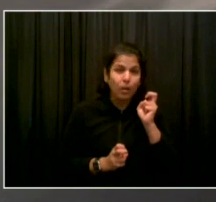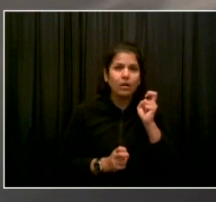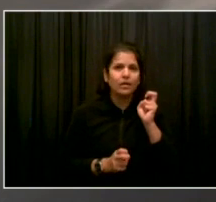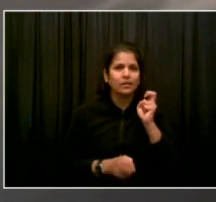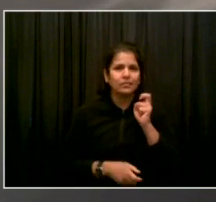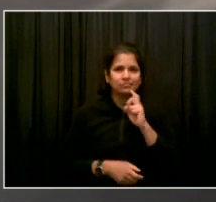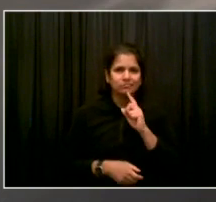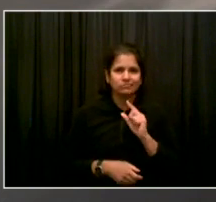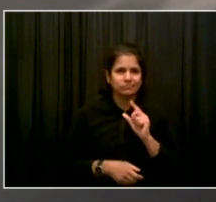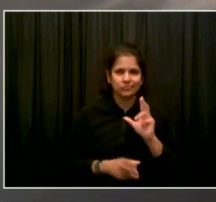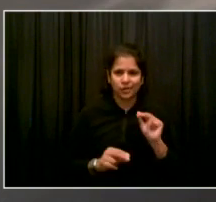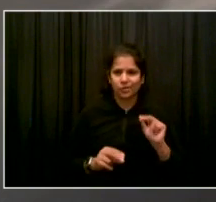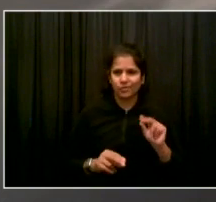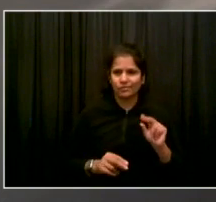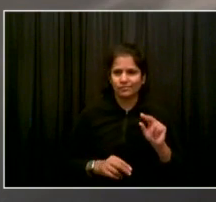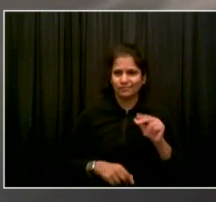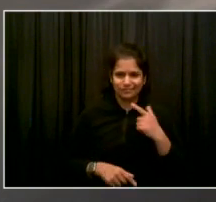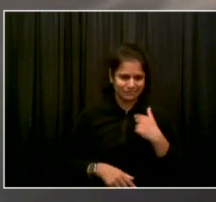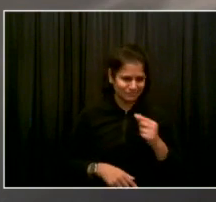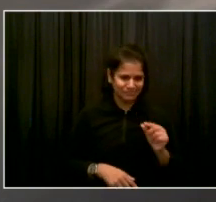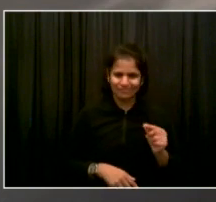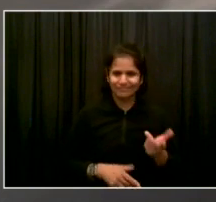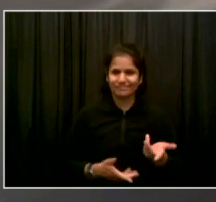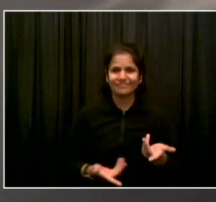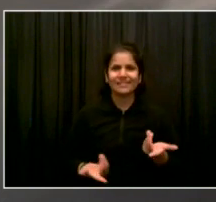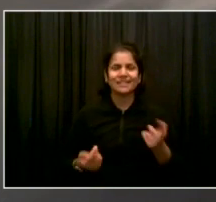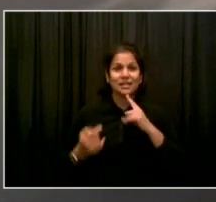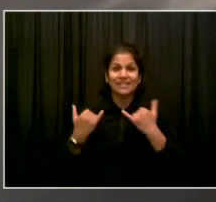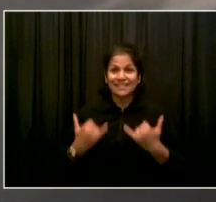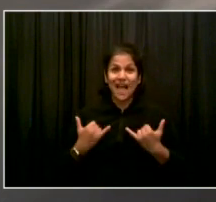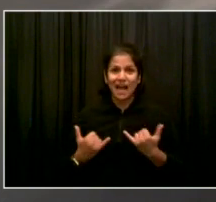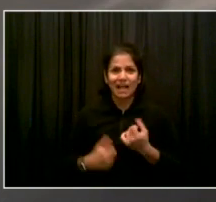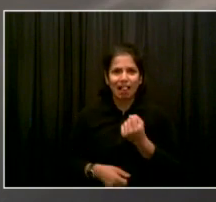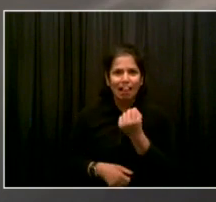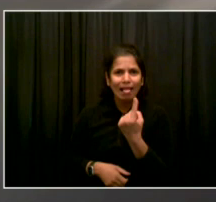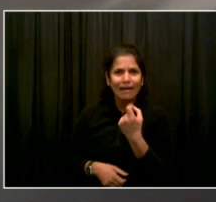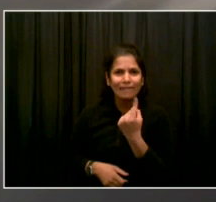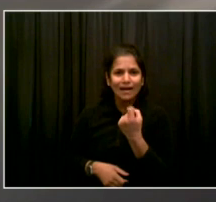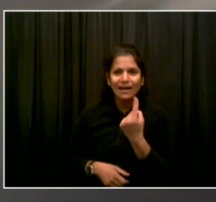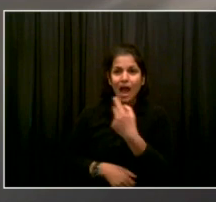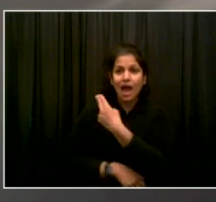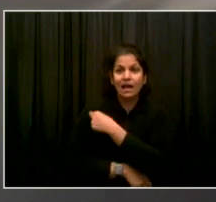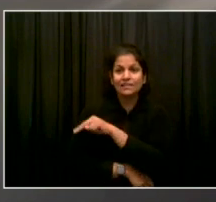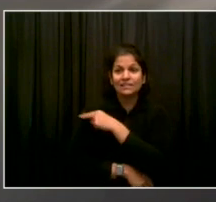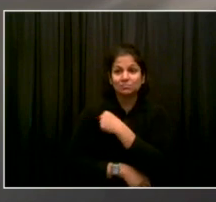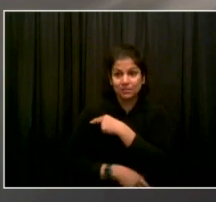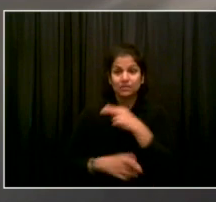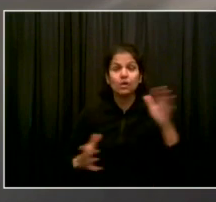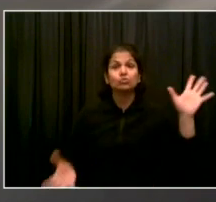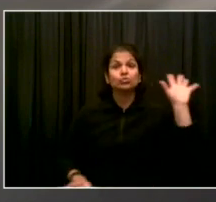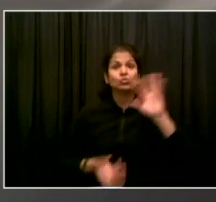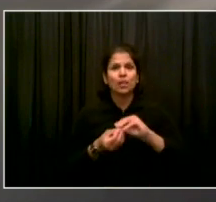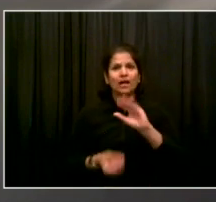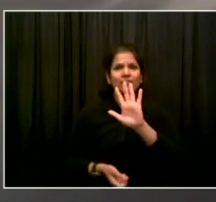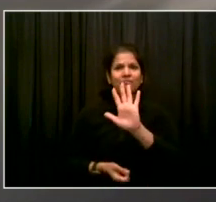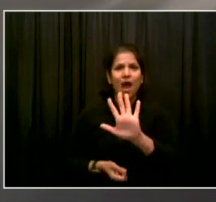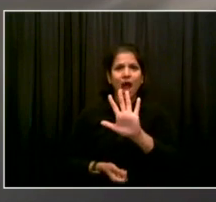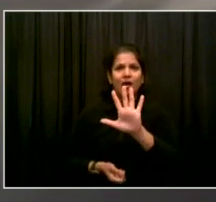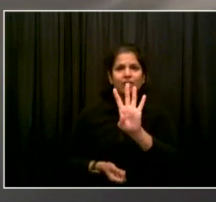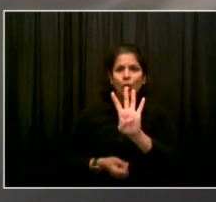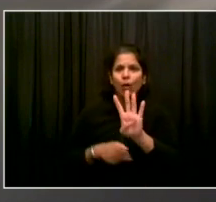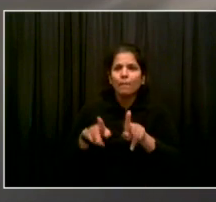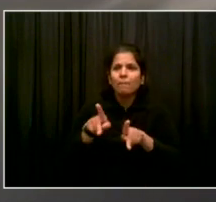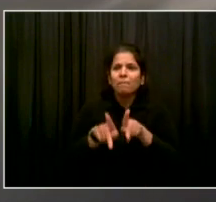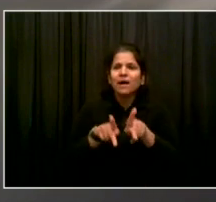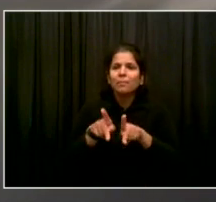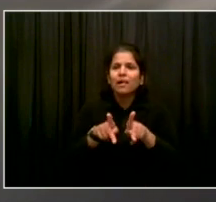have 54 patients in our ICUs due to COVID. That's compared to the